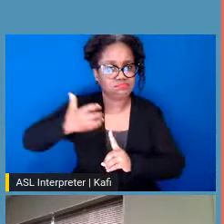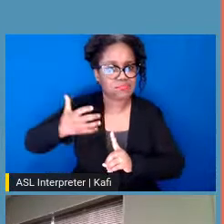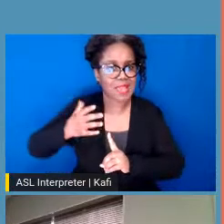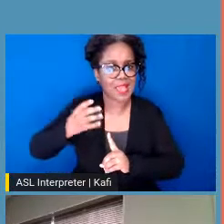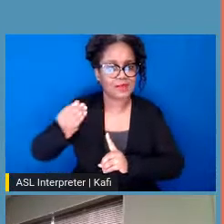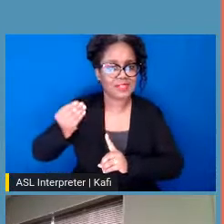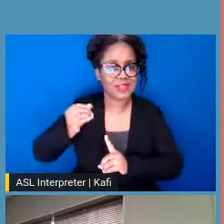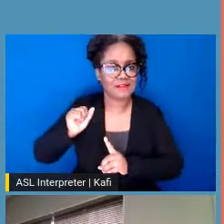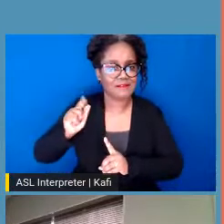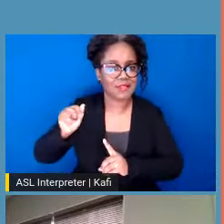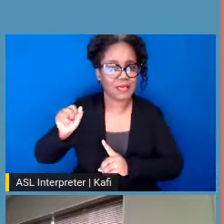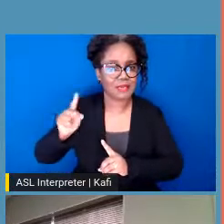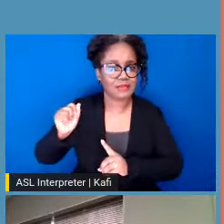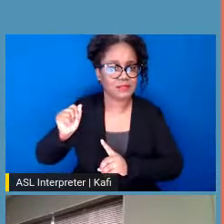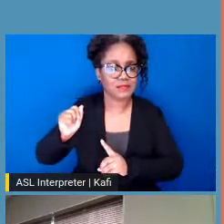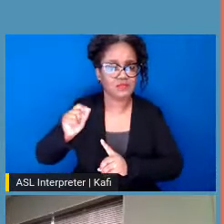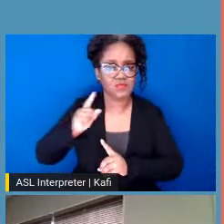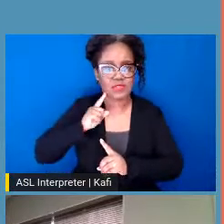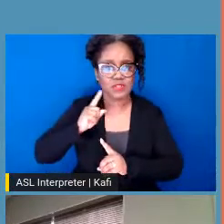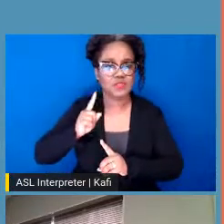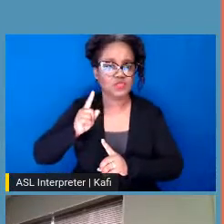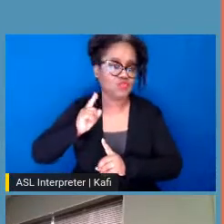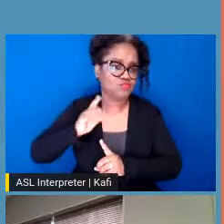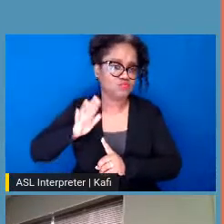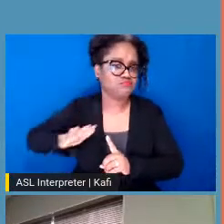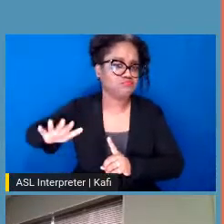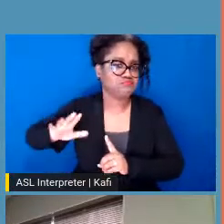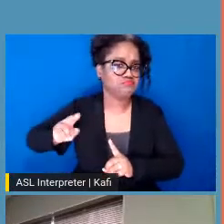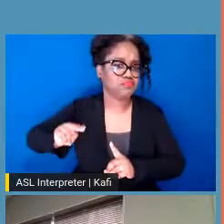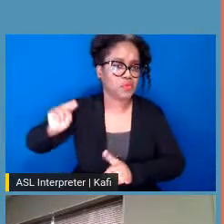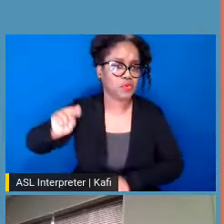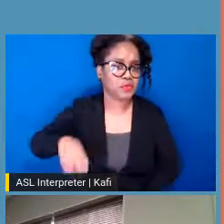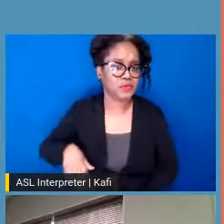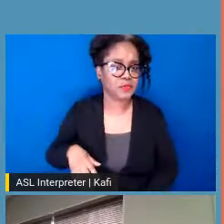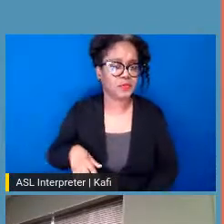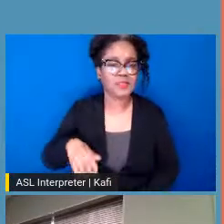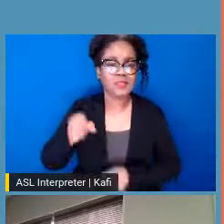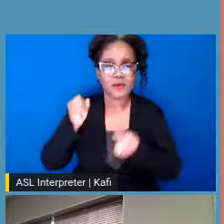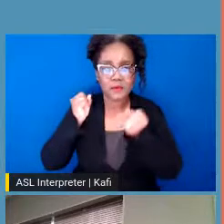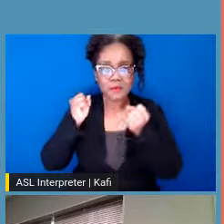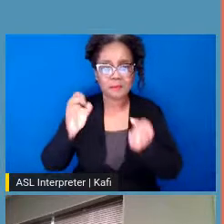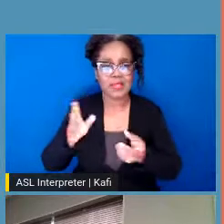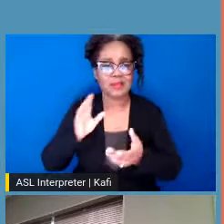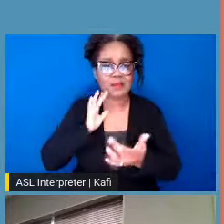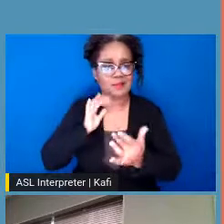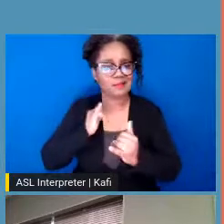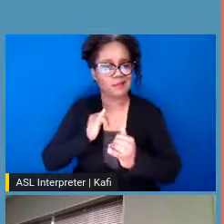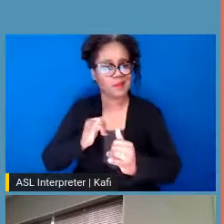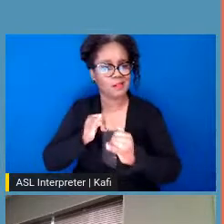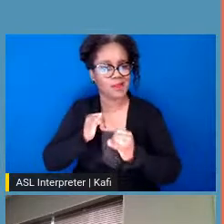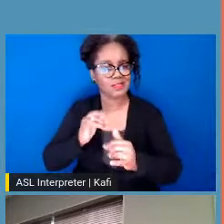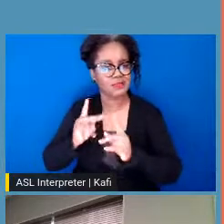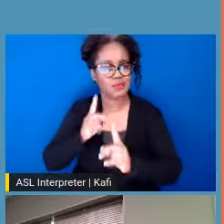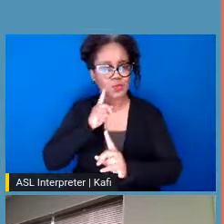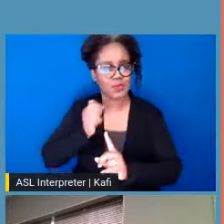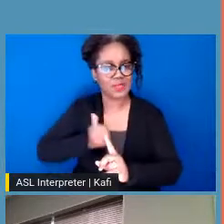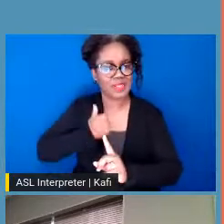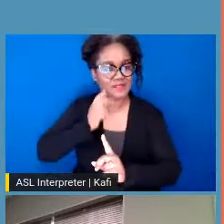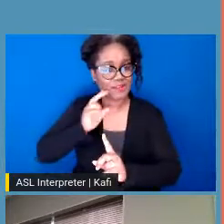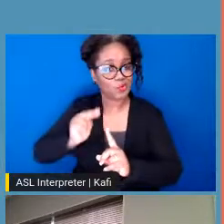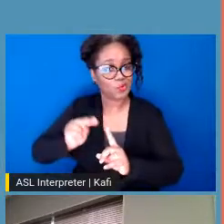wider circumpolar north. There's a lot of commonality between people who live in northern environments and the tools they created and